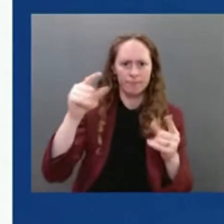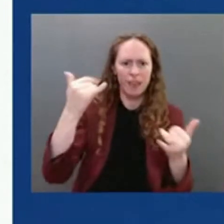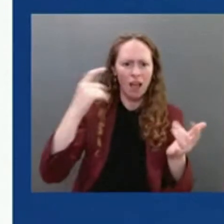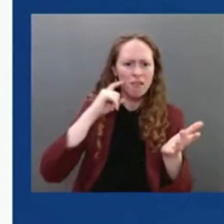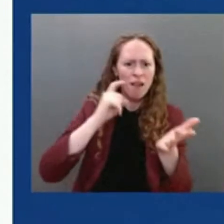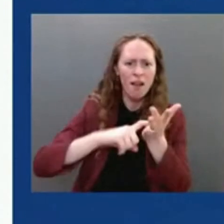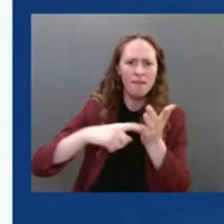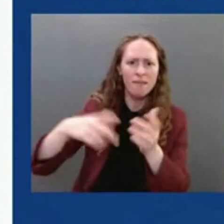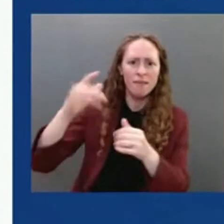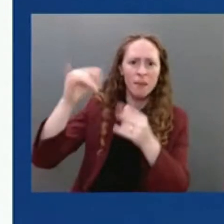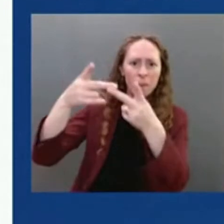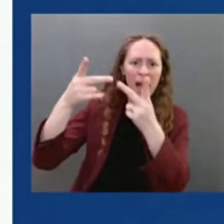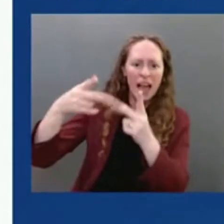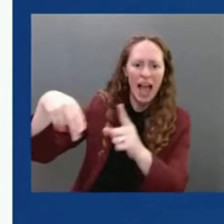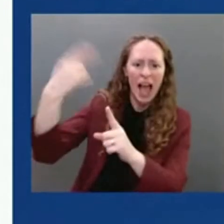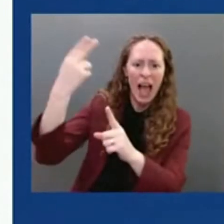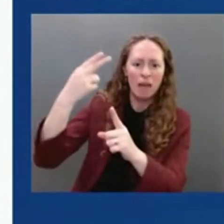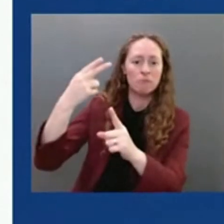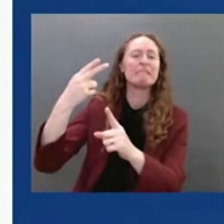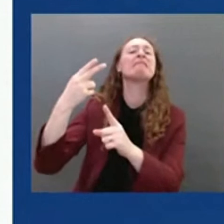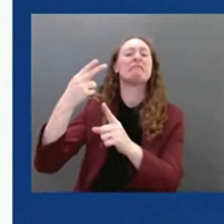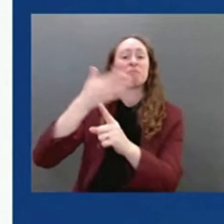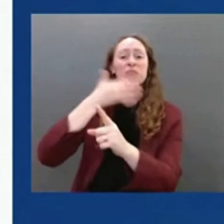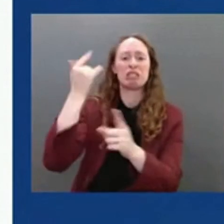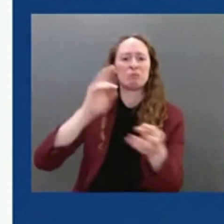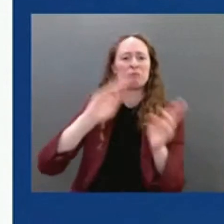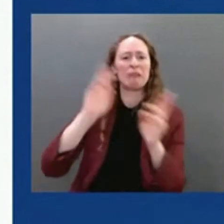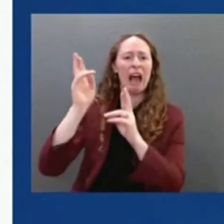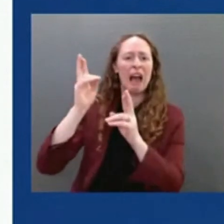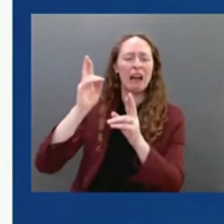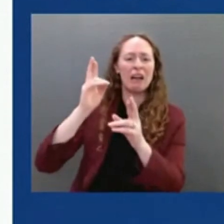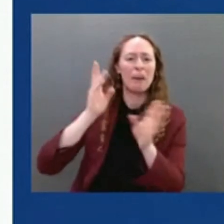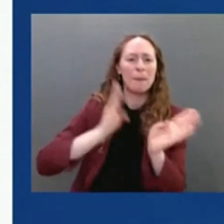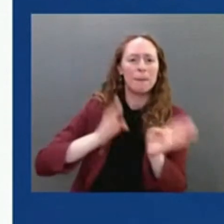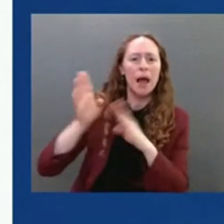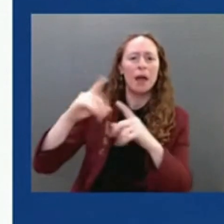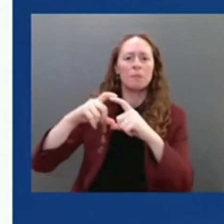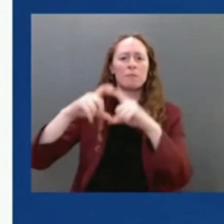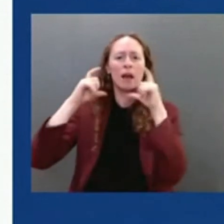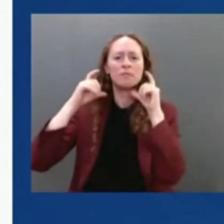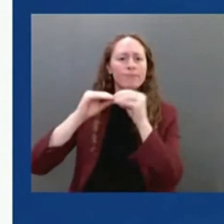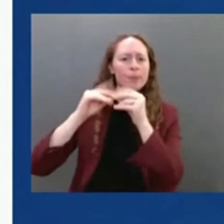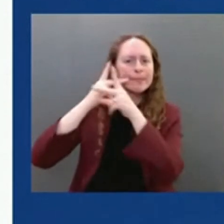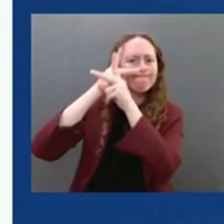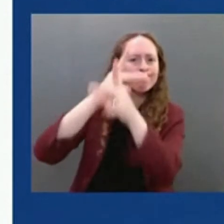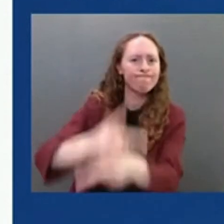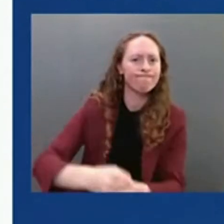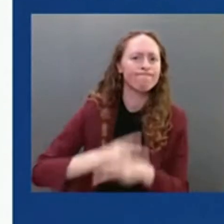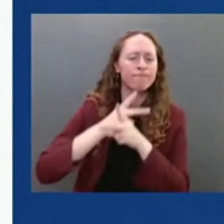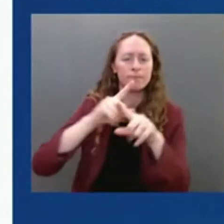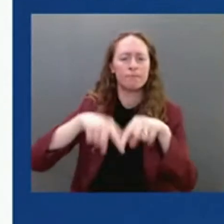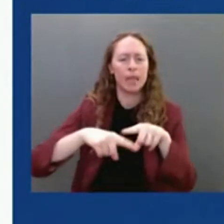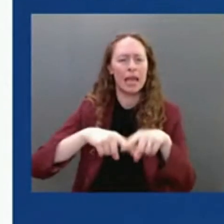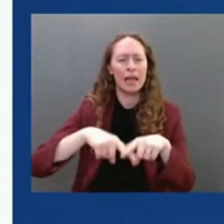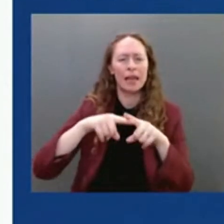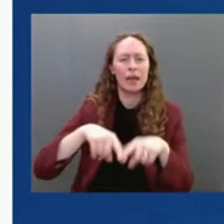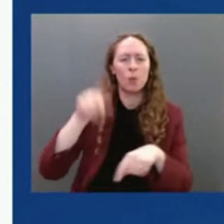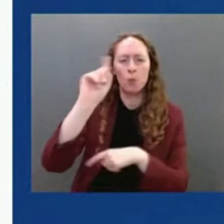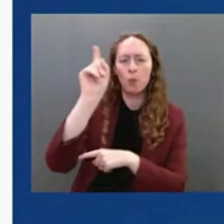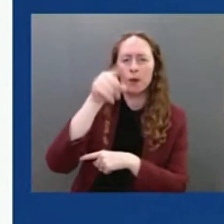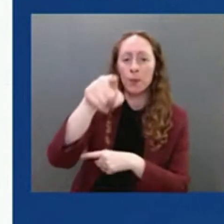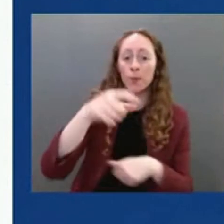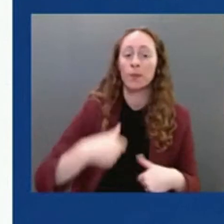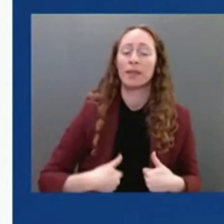us to focus efforts on protecting those who are most at risk of severe COVID-19 illness. And I want to emphasize the importance of monitoring